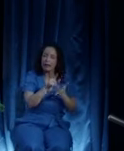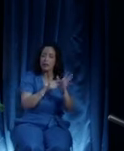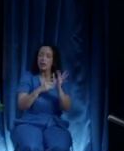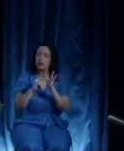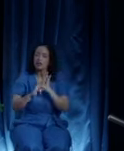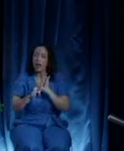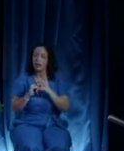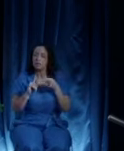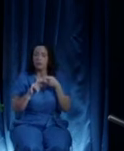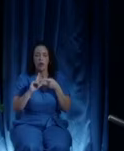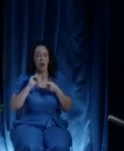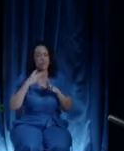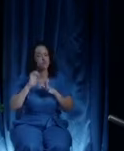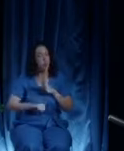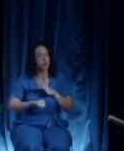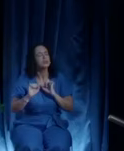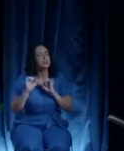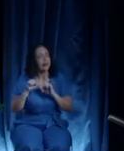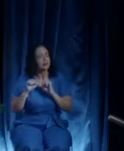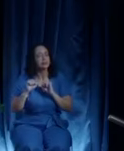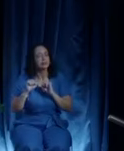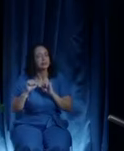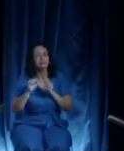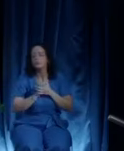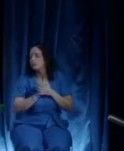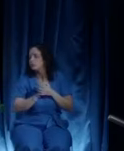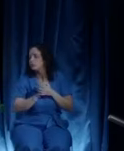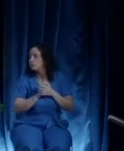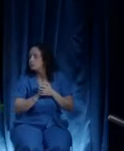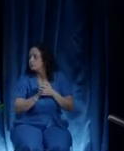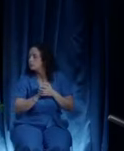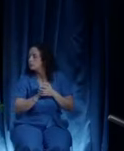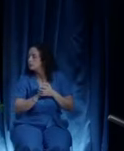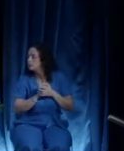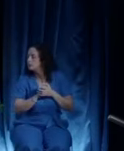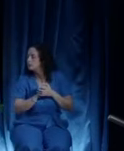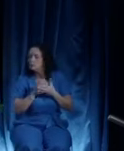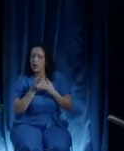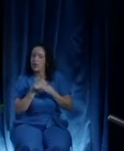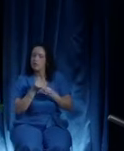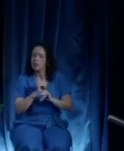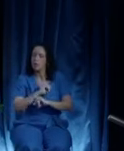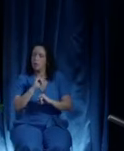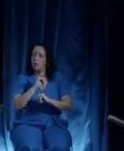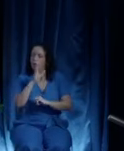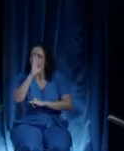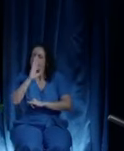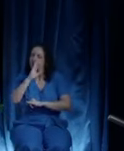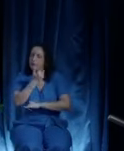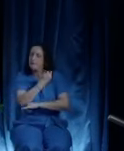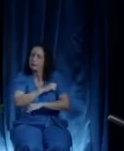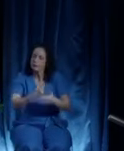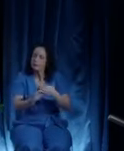have a ruthless streak, and there are some tragic victims of